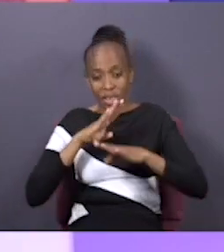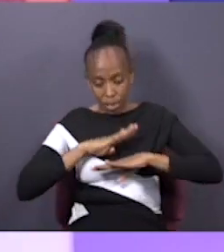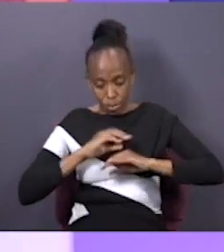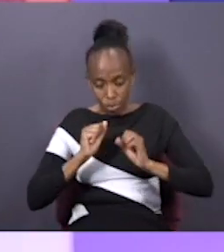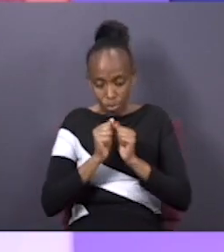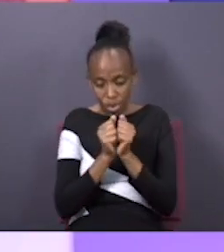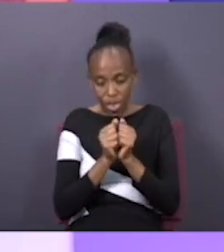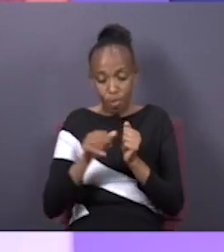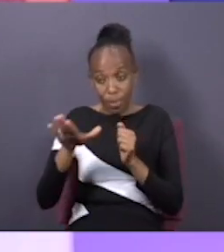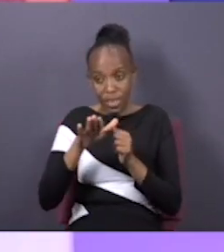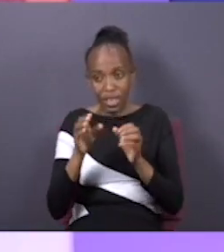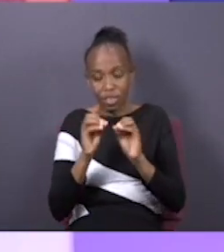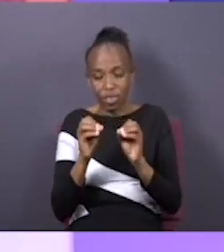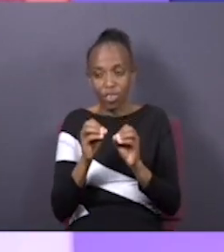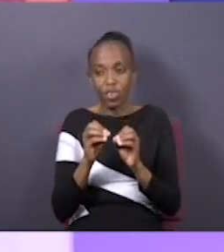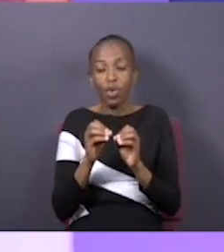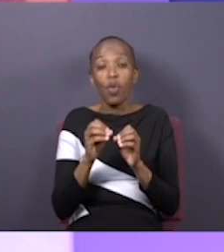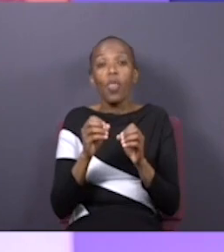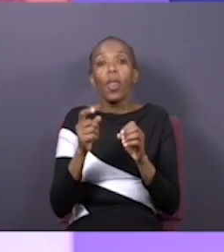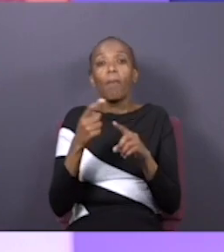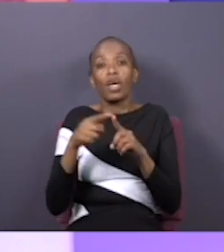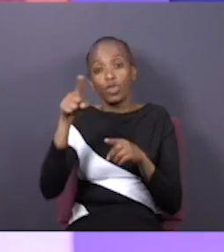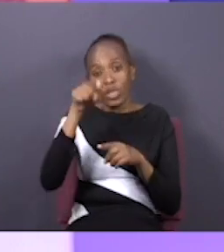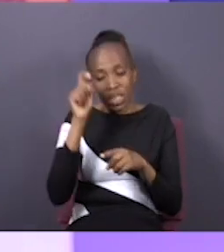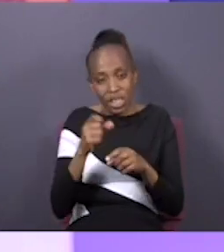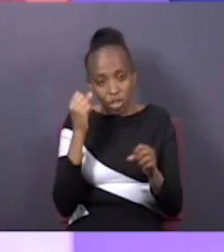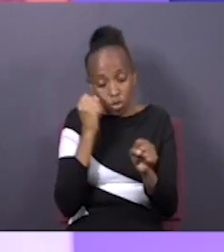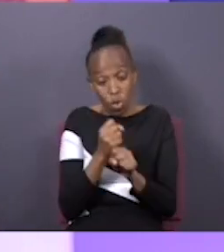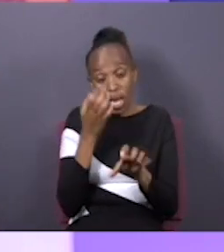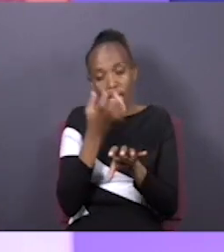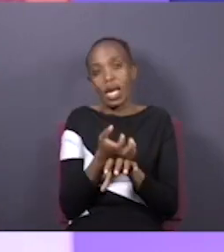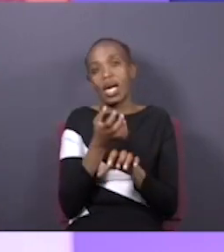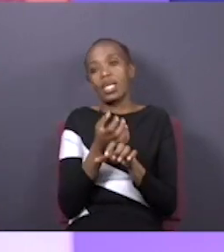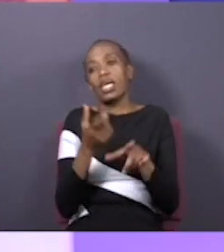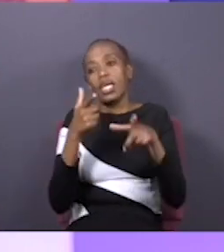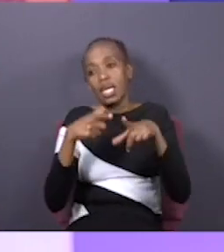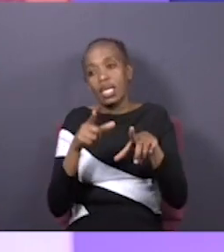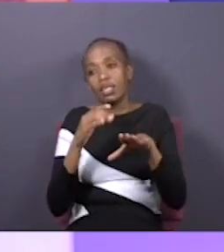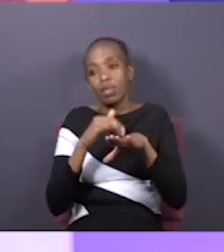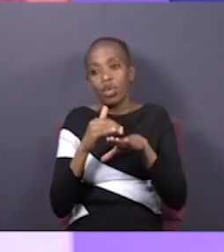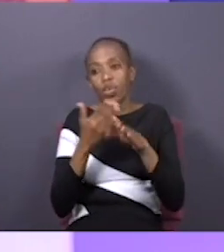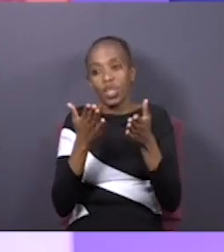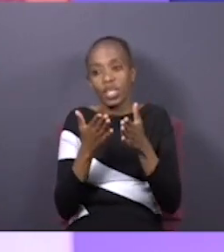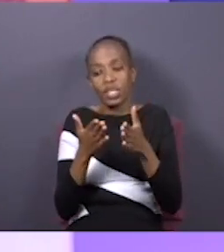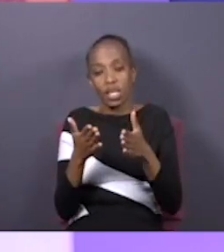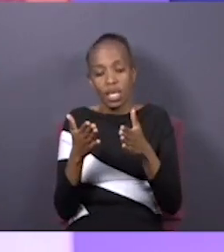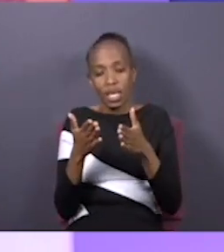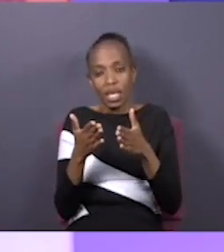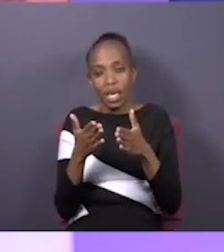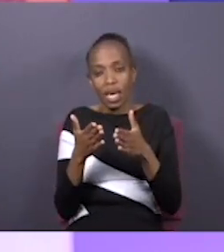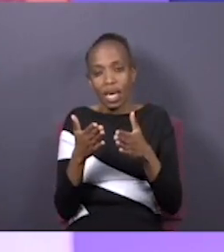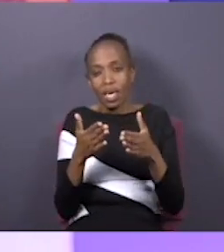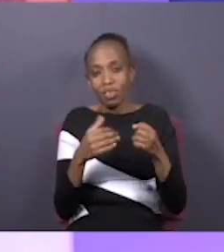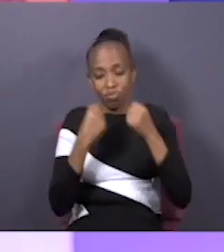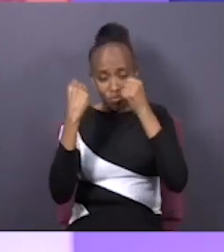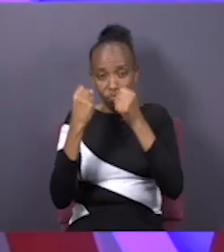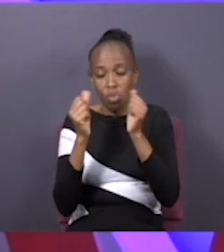dissatisfaction with the present and devotion. We need to work hard. Let me call this determination. Paul